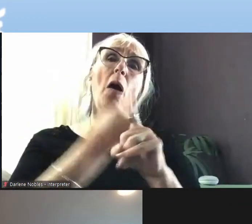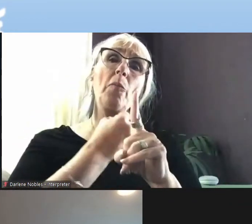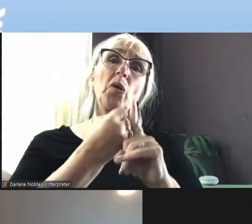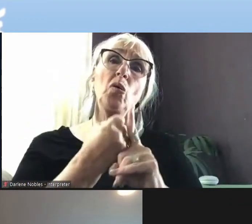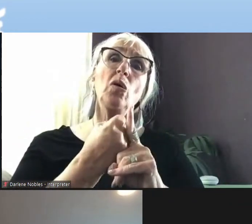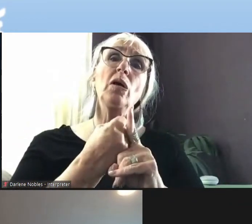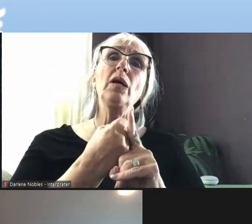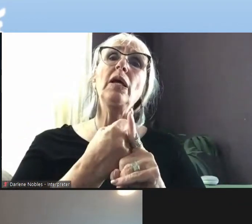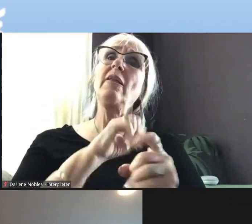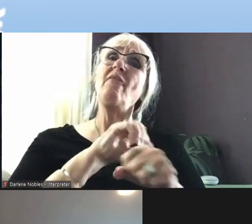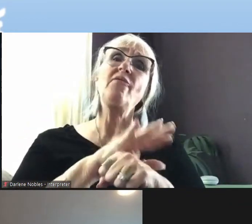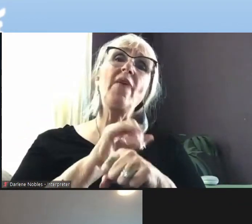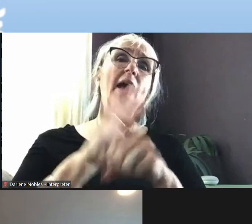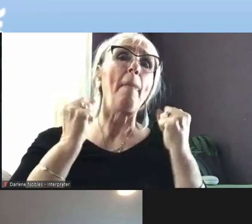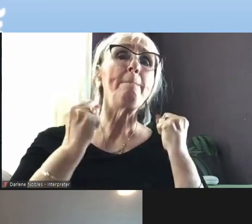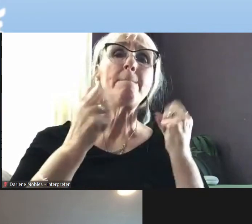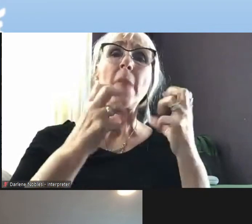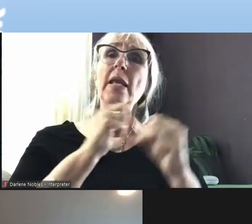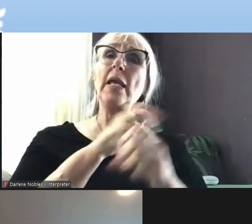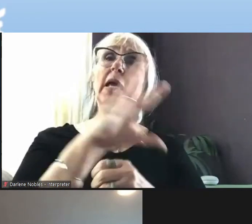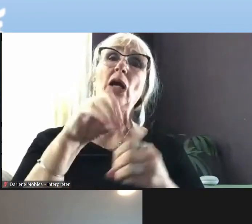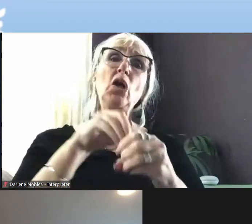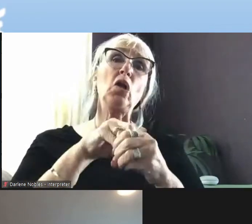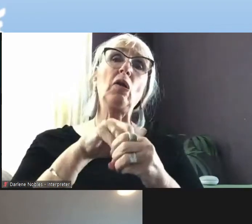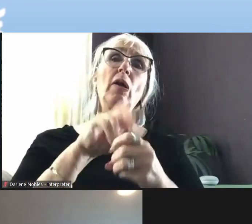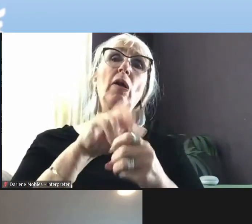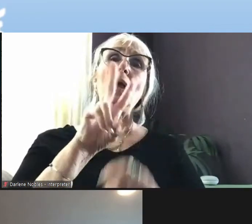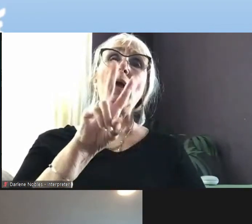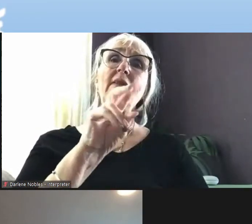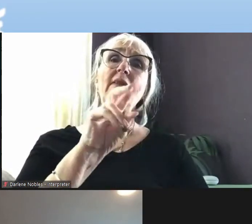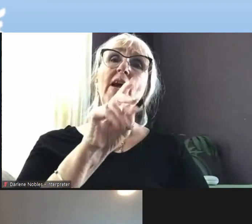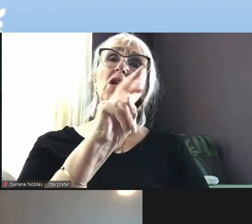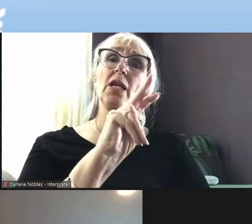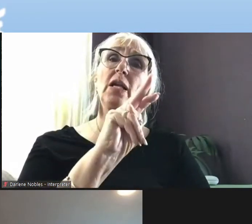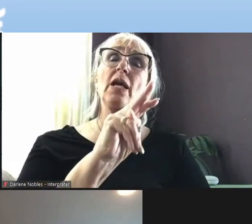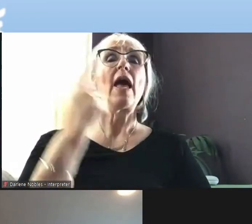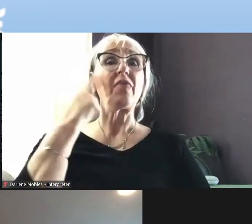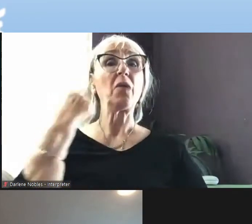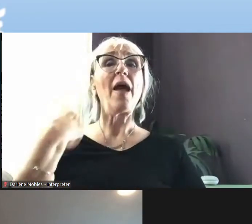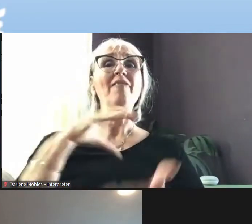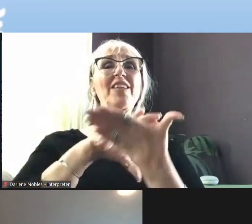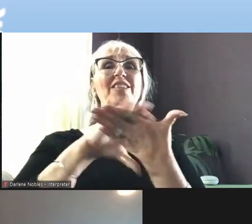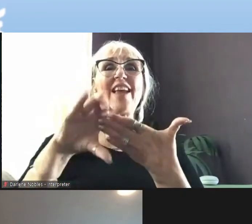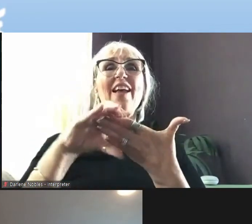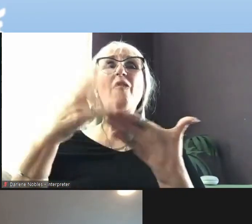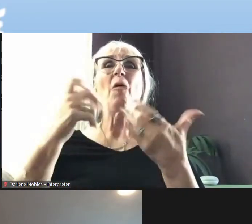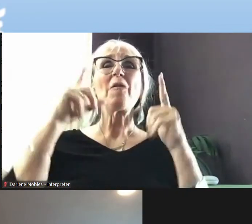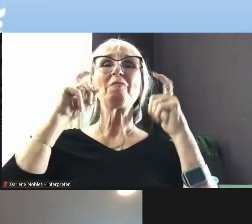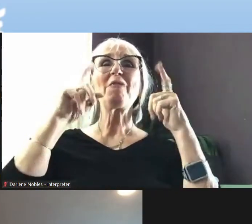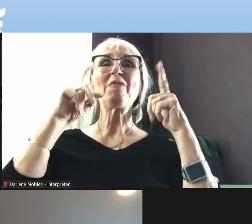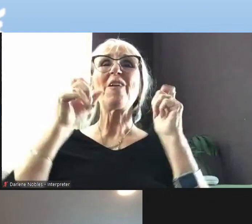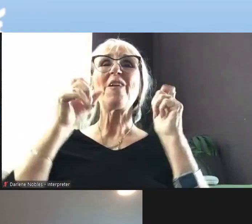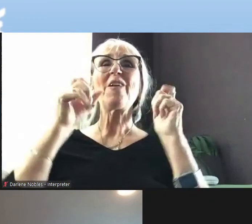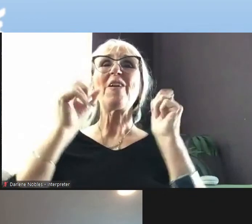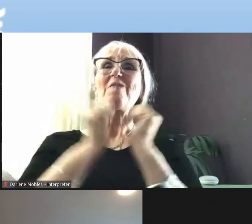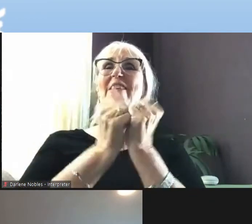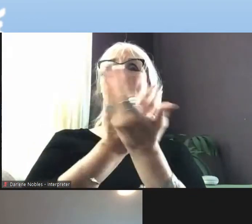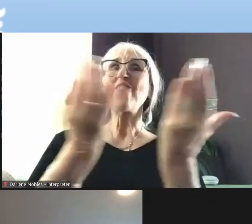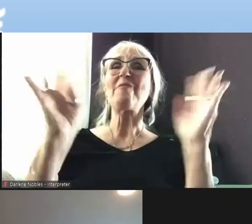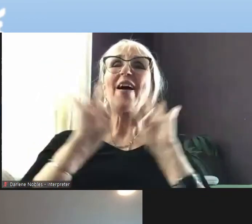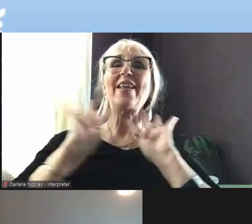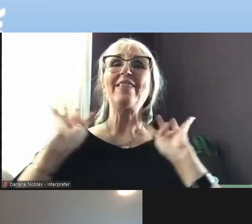veterans. I think we have a check here that we would like to get a photo op of everyone to get the Commissioner's Court,